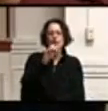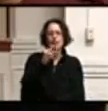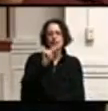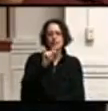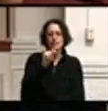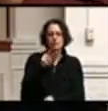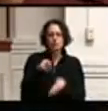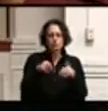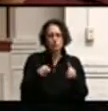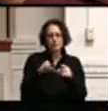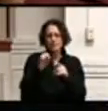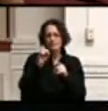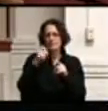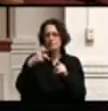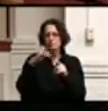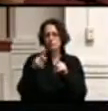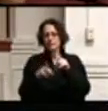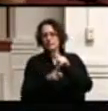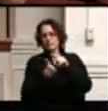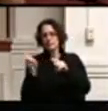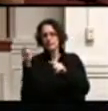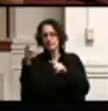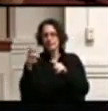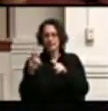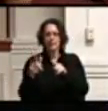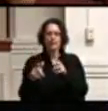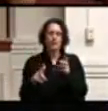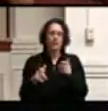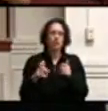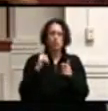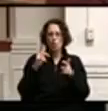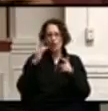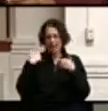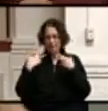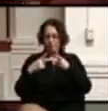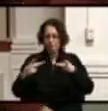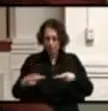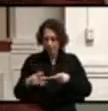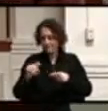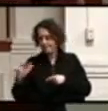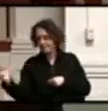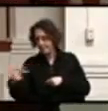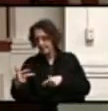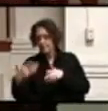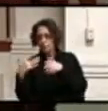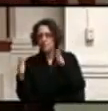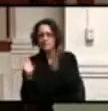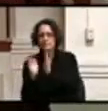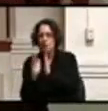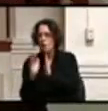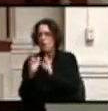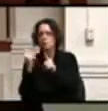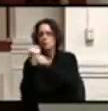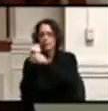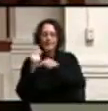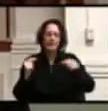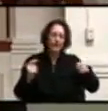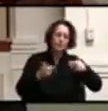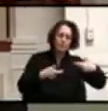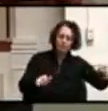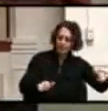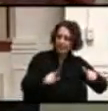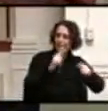will remain. Smaller vehicles will be in there, and the larger vehicles will be in the new apparatus bays. From a